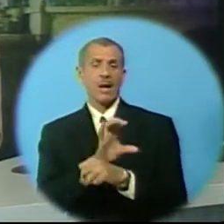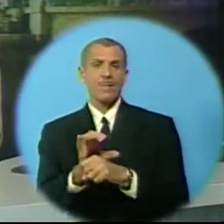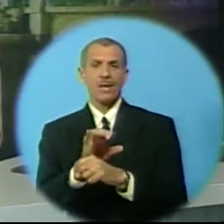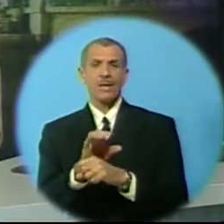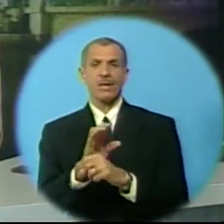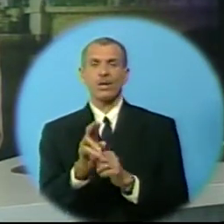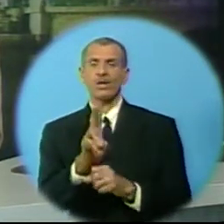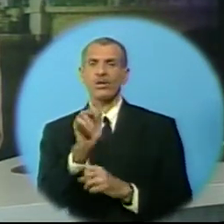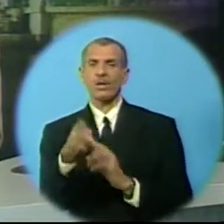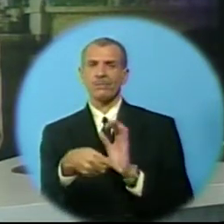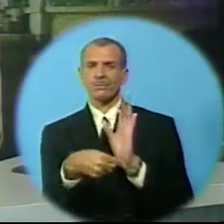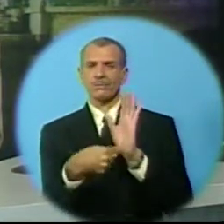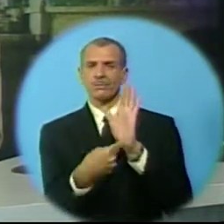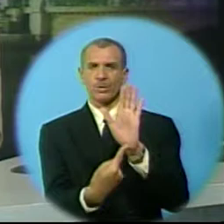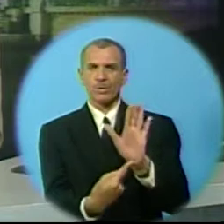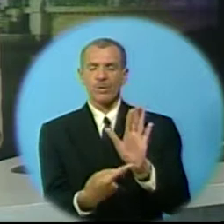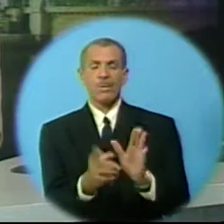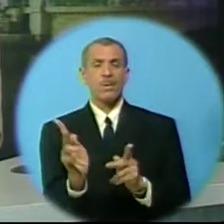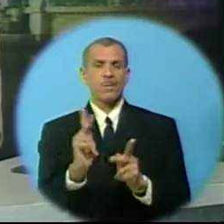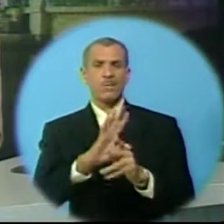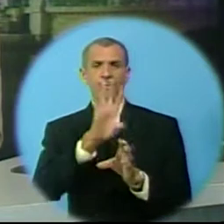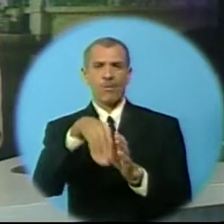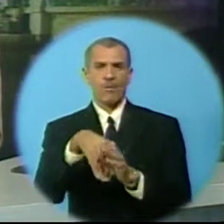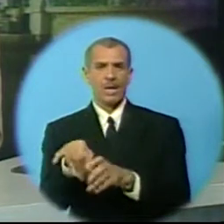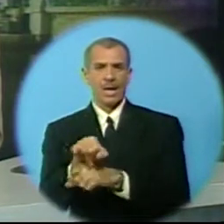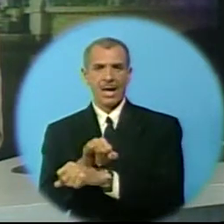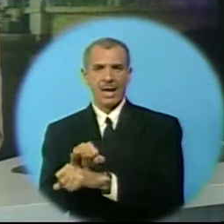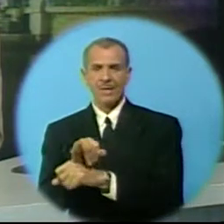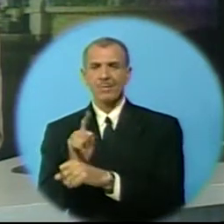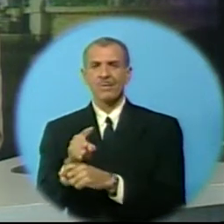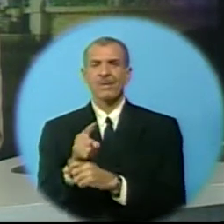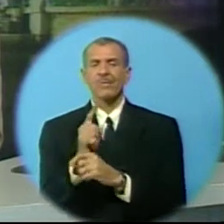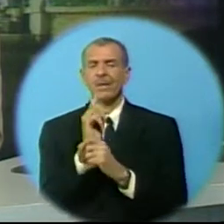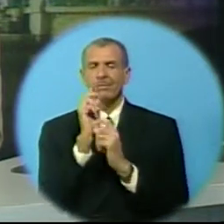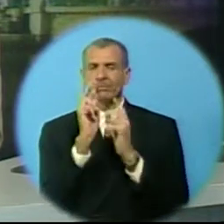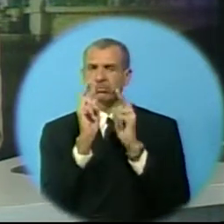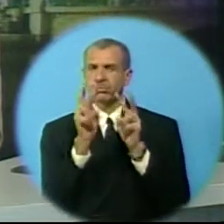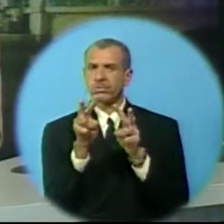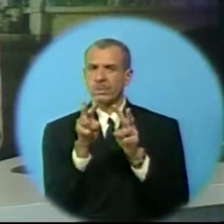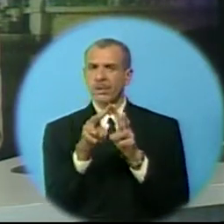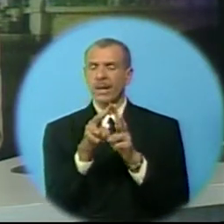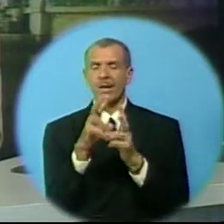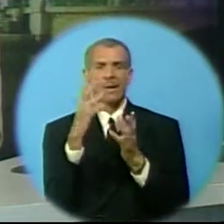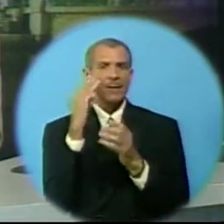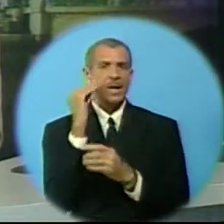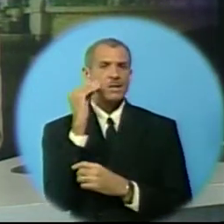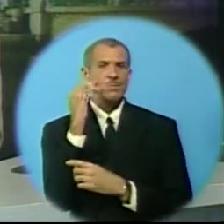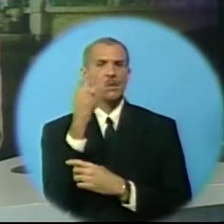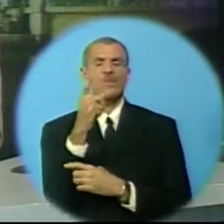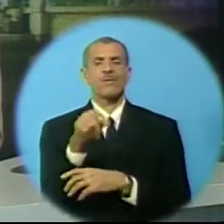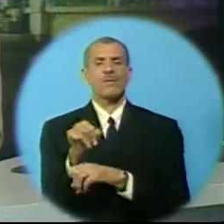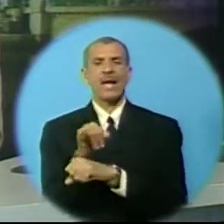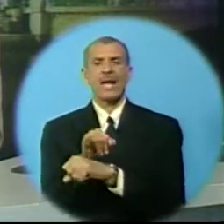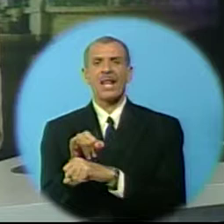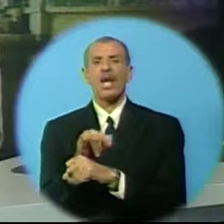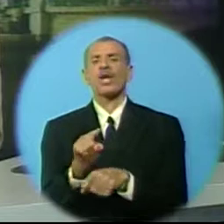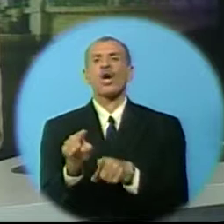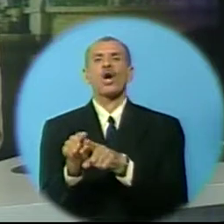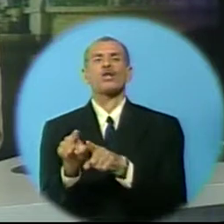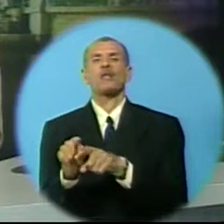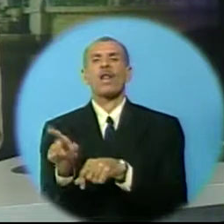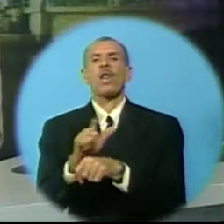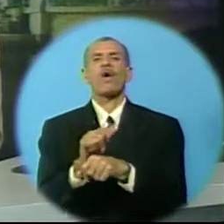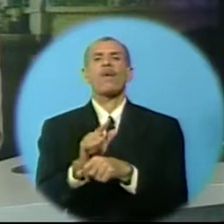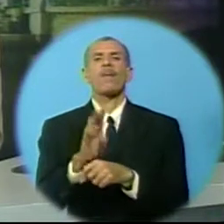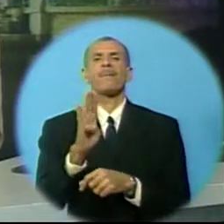staged. So for our participants here on the island, they have been taking in all there is to experience of the island and also of